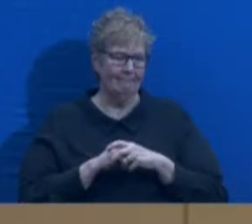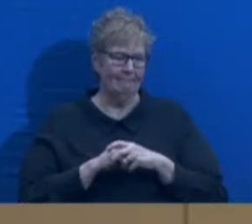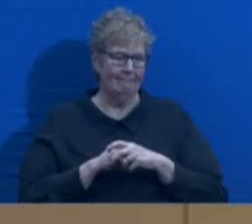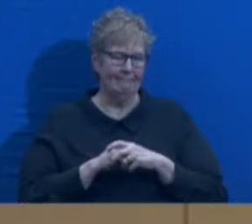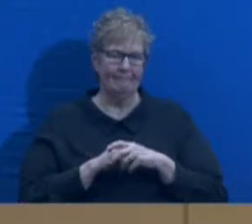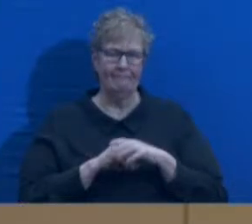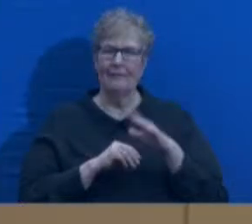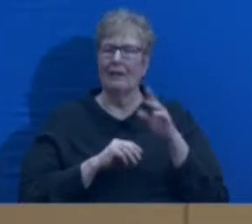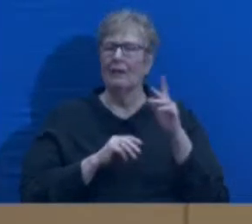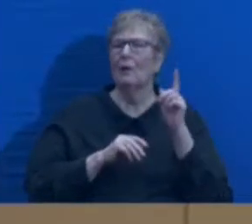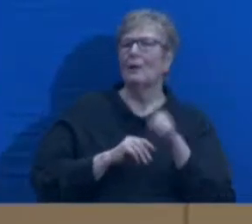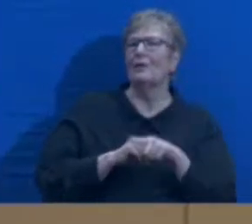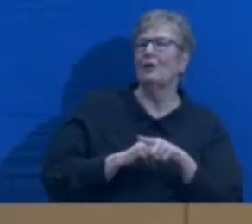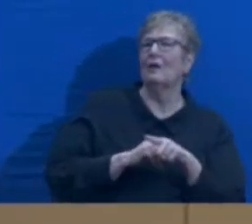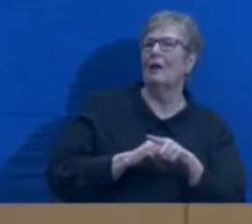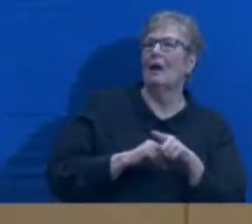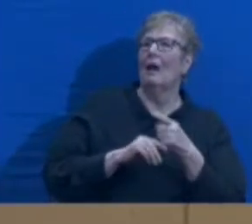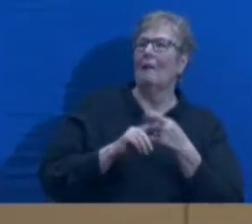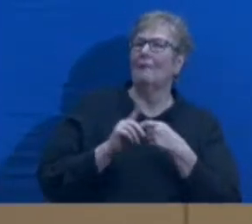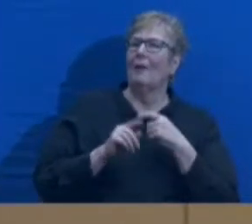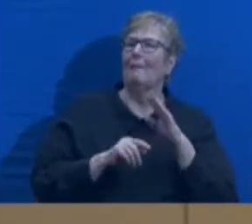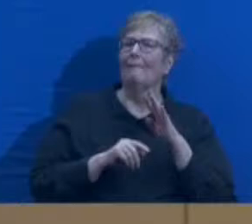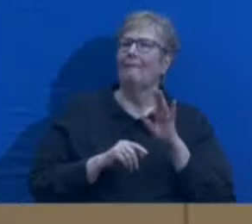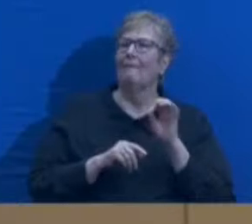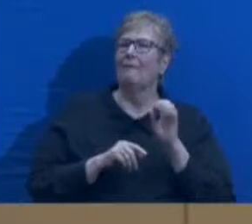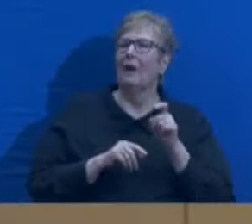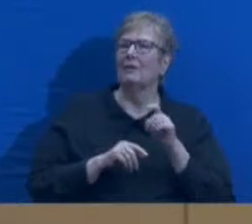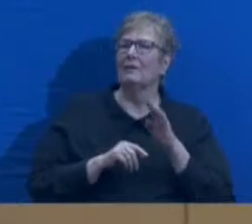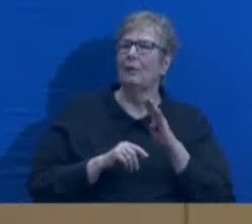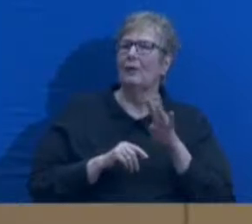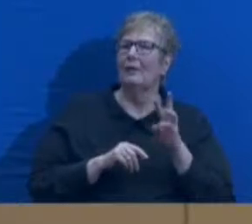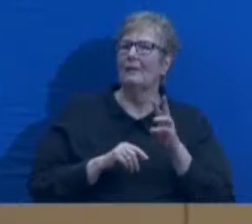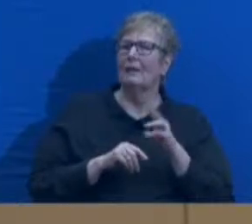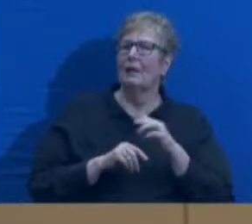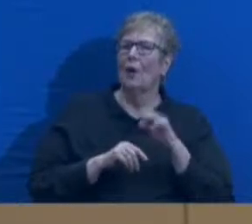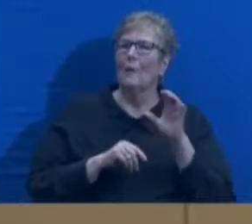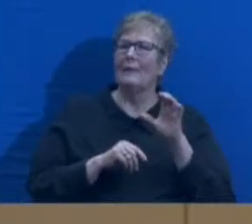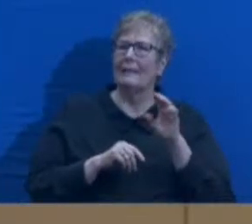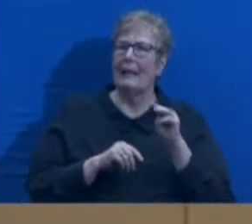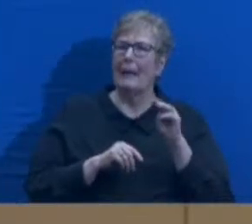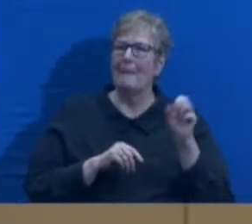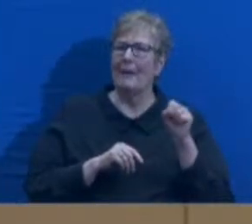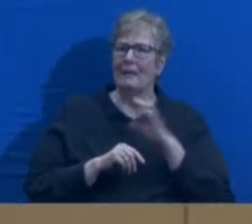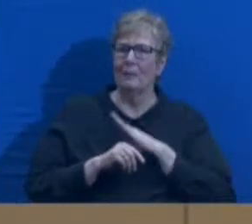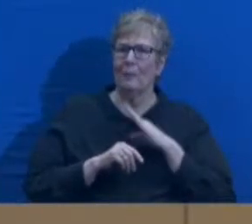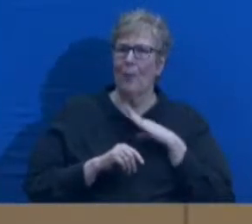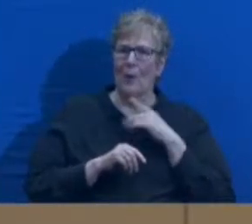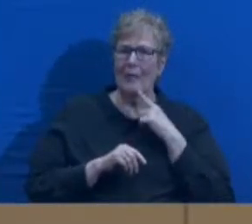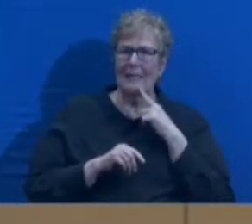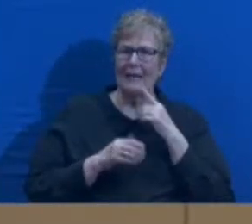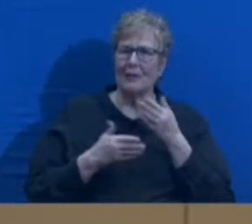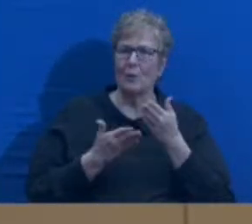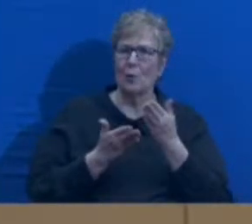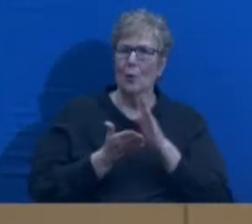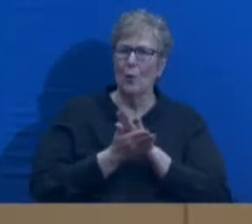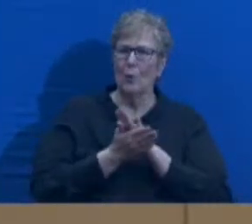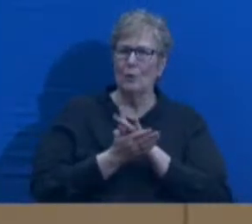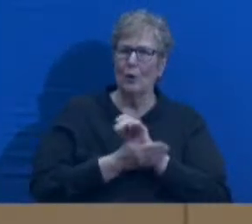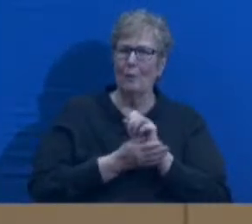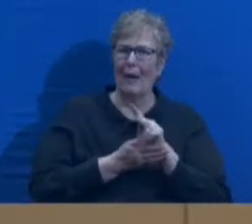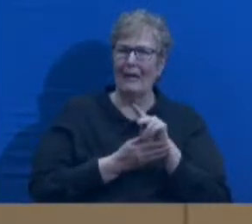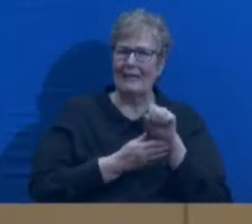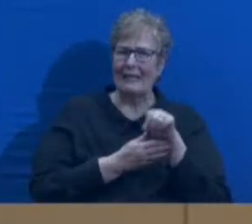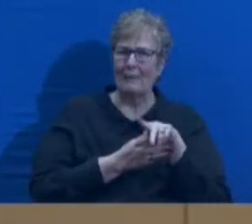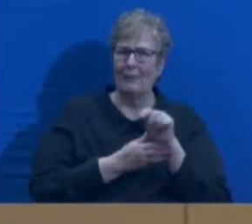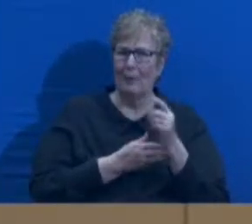Gibbie, this is Robin with Fox 46. One of the CMS board members has suggested schools go back as early as